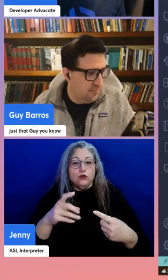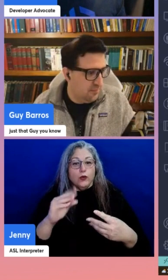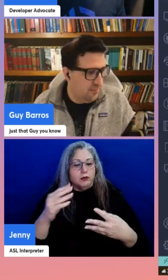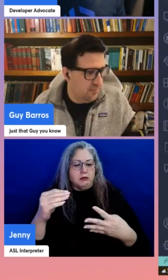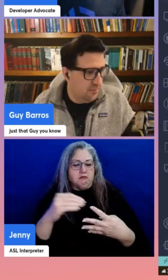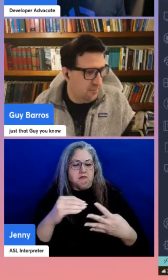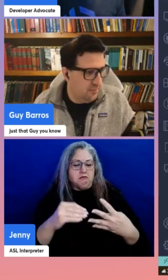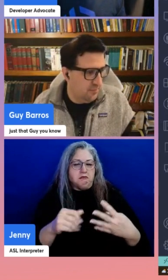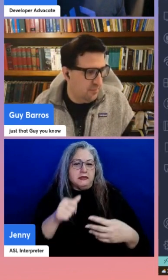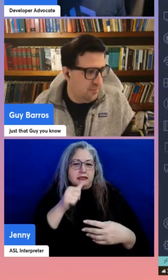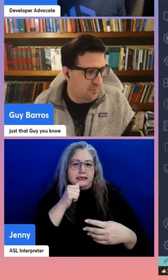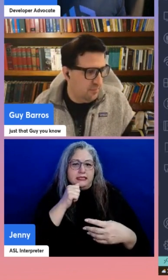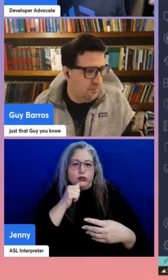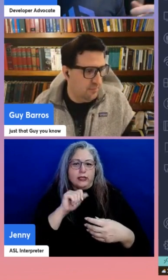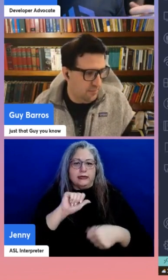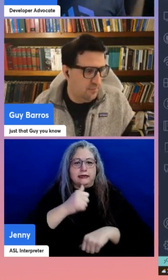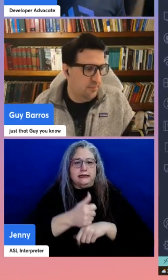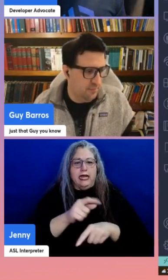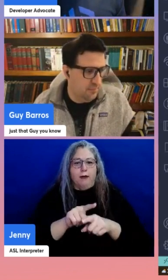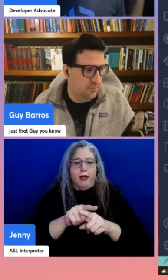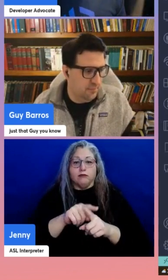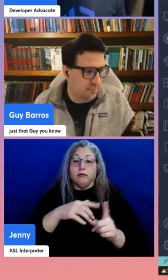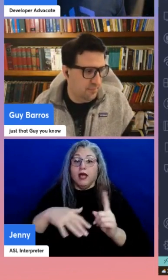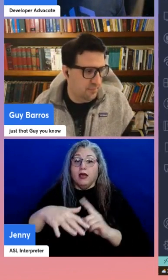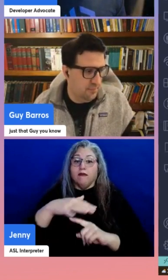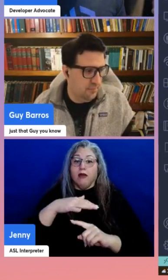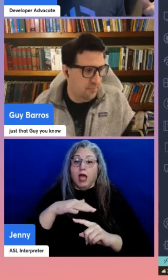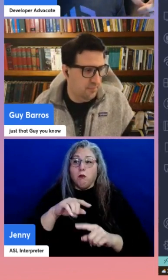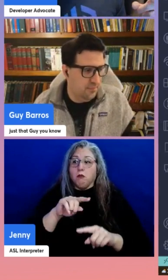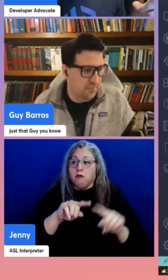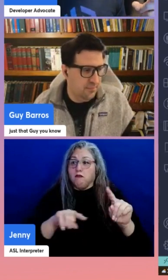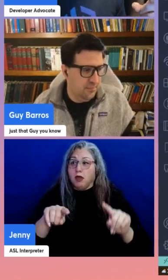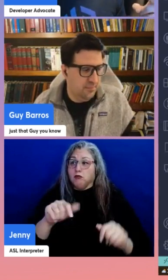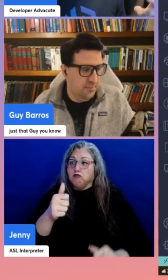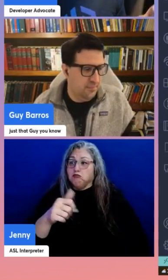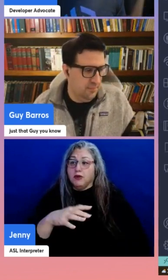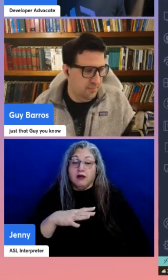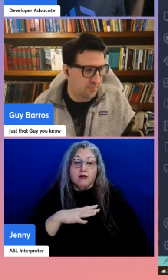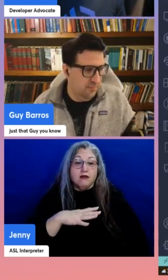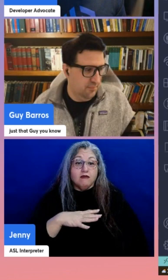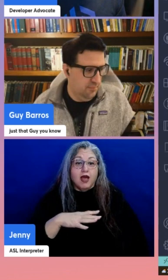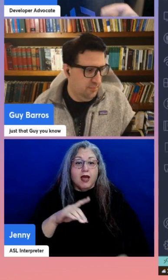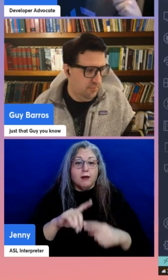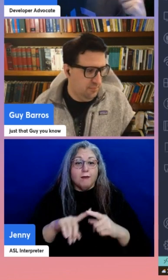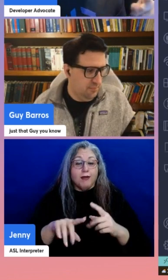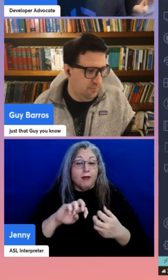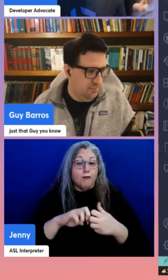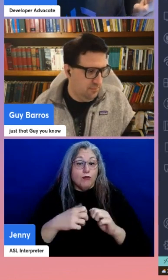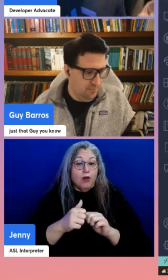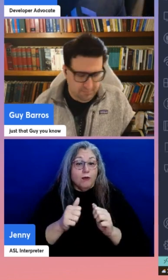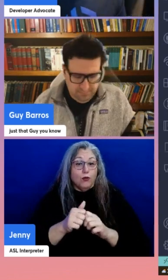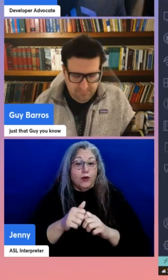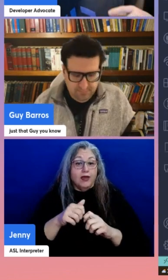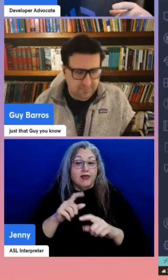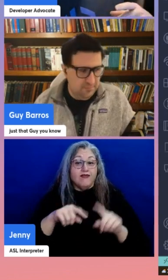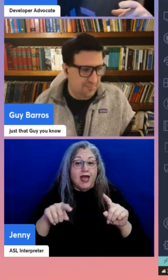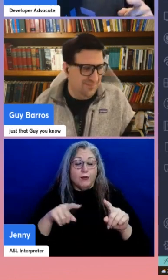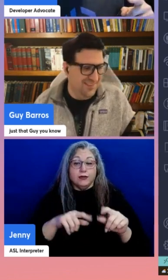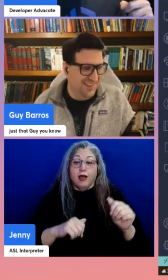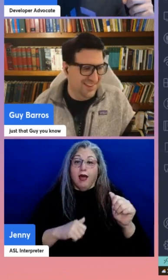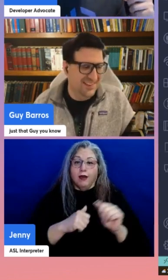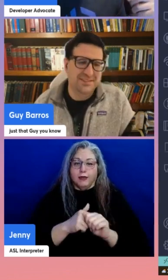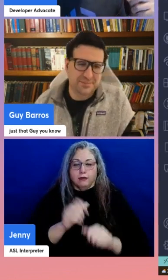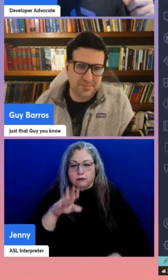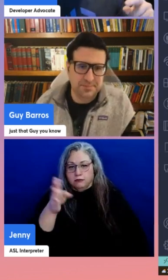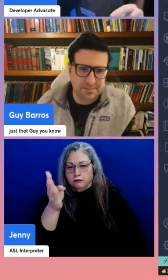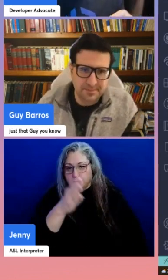and set them as environment variables. And, you know, that's fine, right? Like the problem with environment variables is they never get updated. So you need to